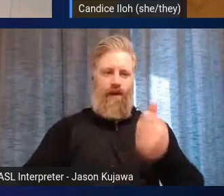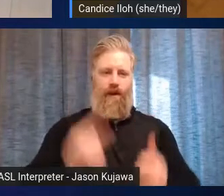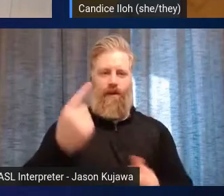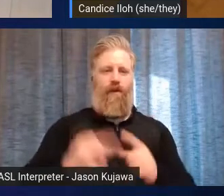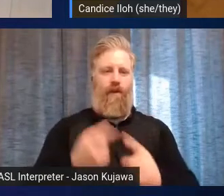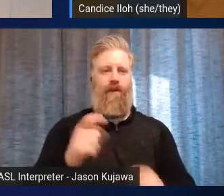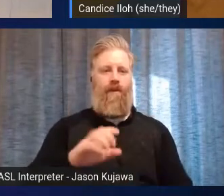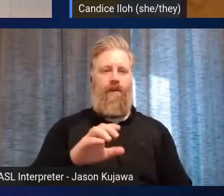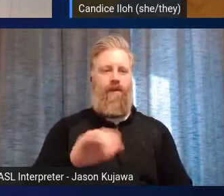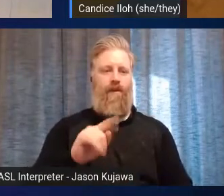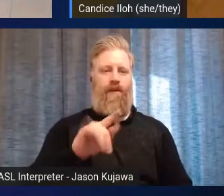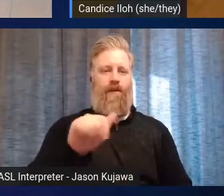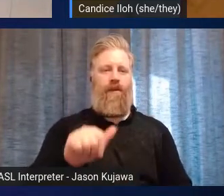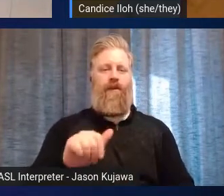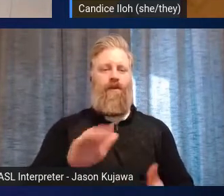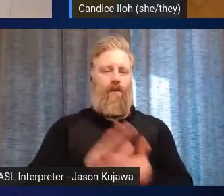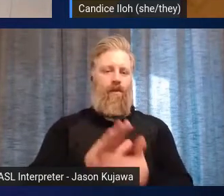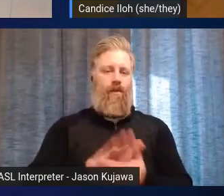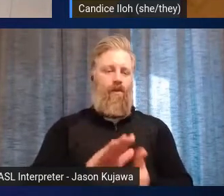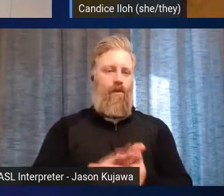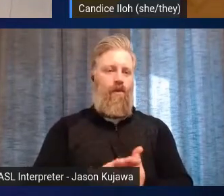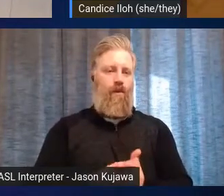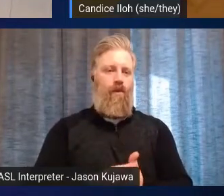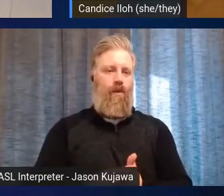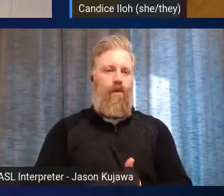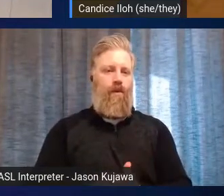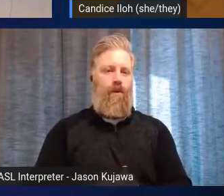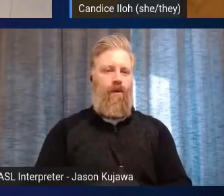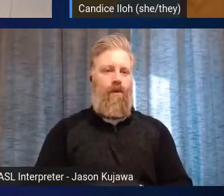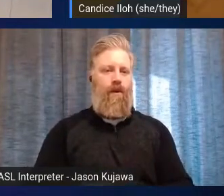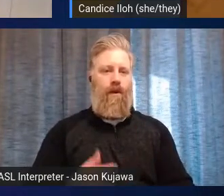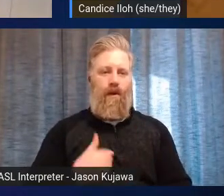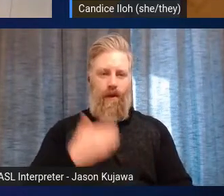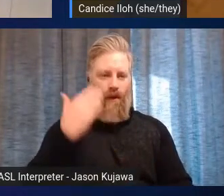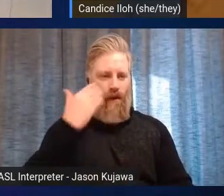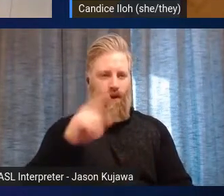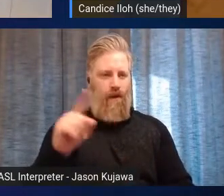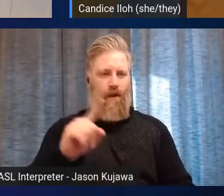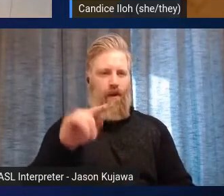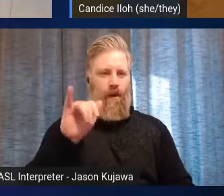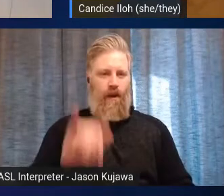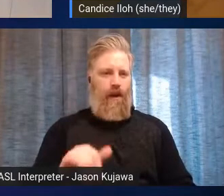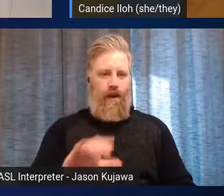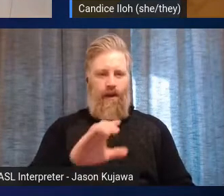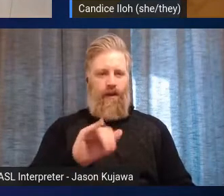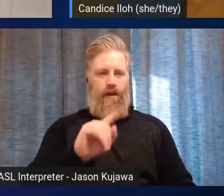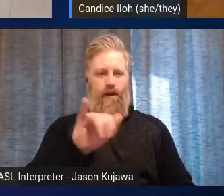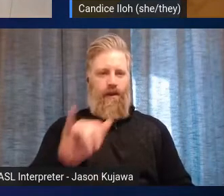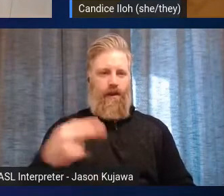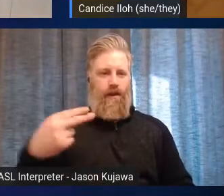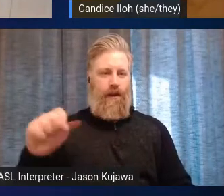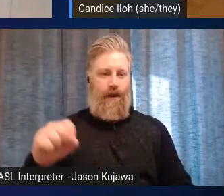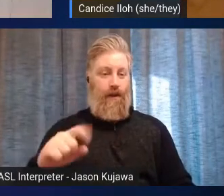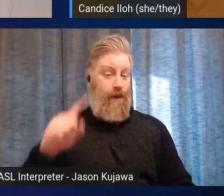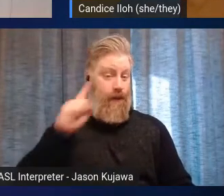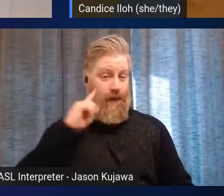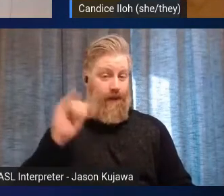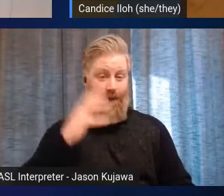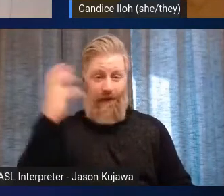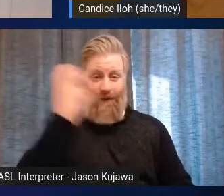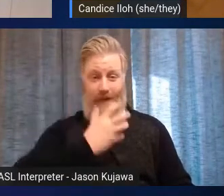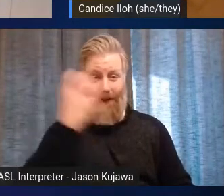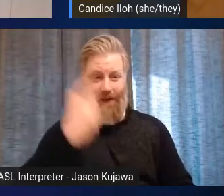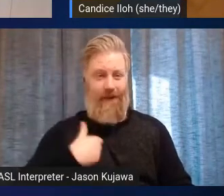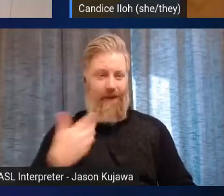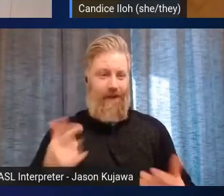at School, which is by the way, I don't know where City at School is, but that sounds amazing. And I probably need to come and